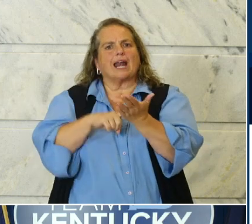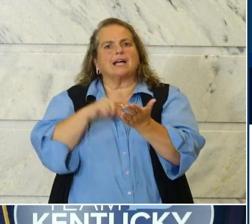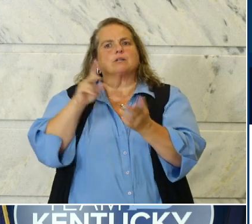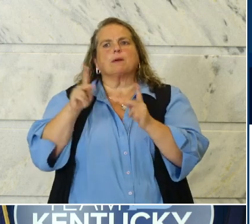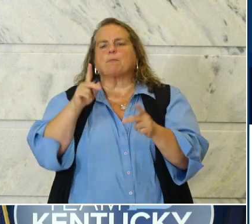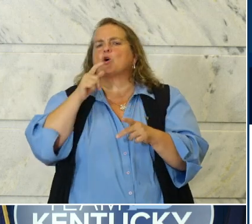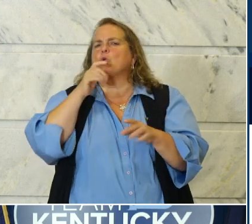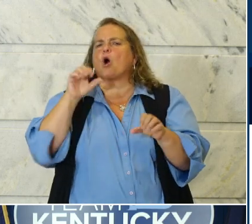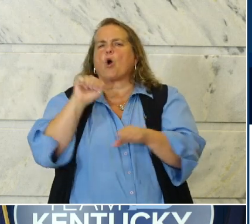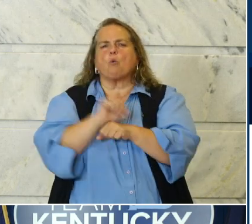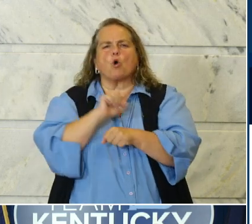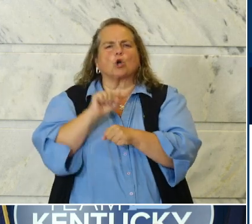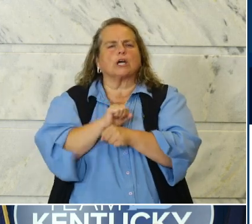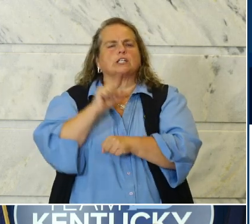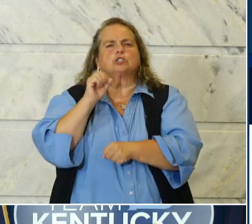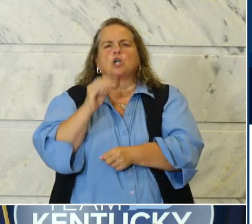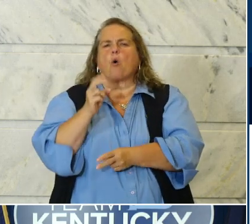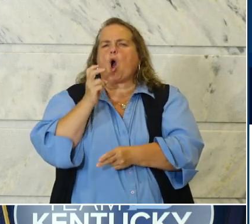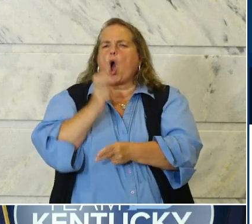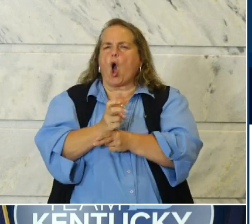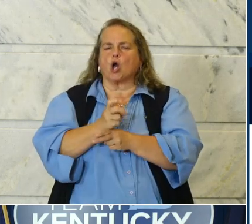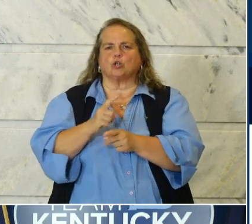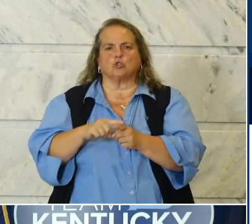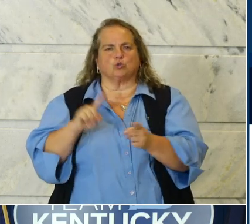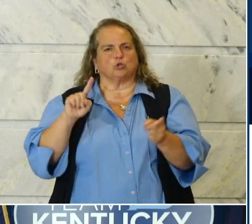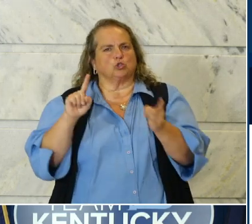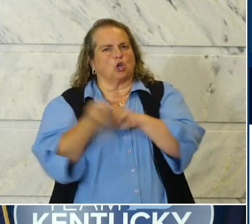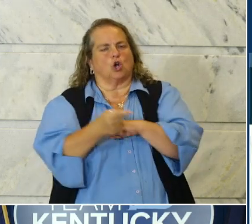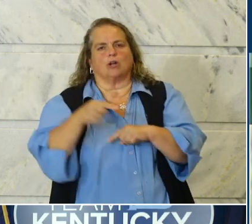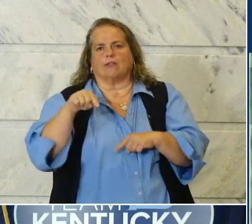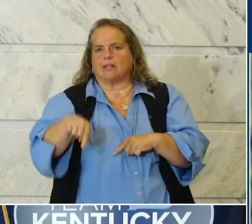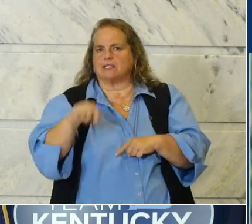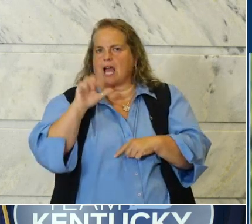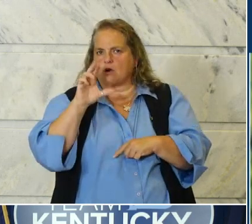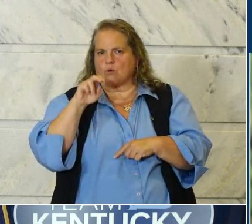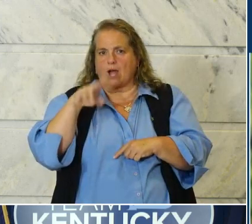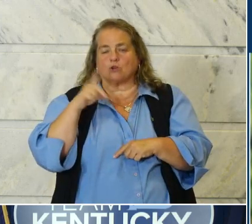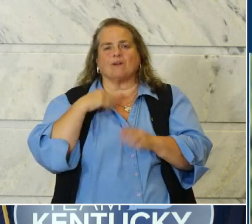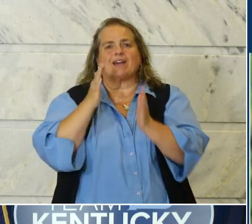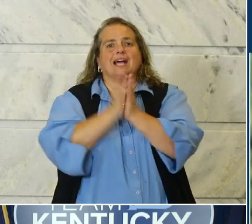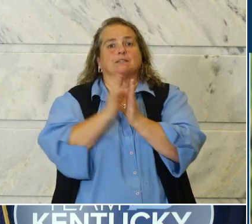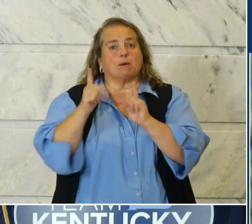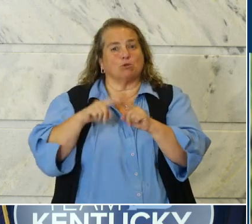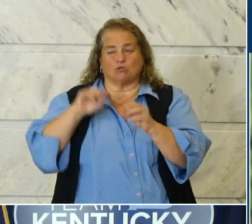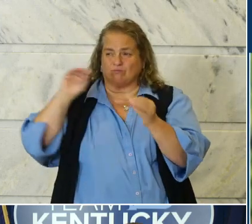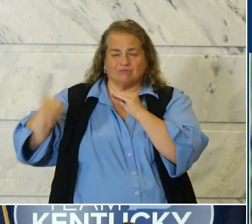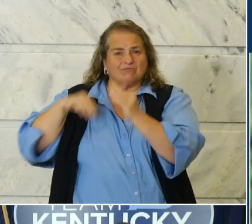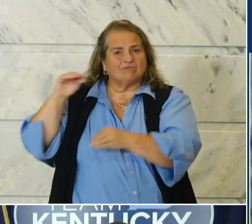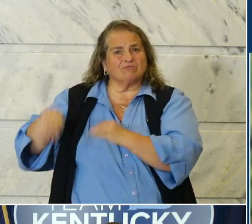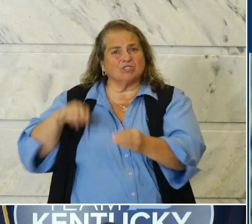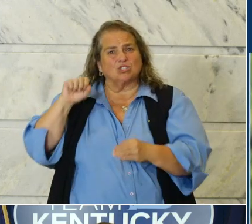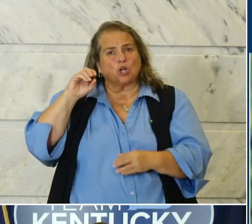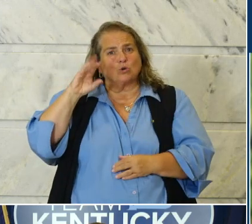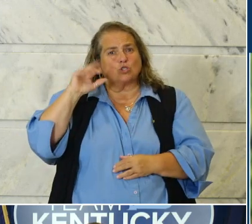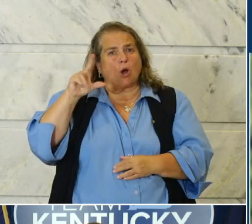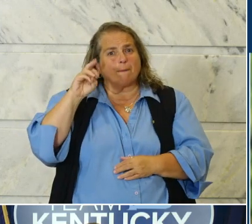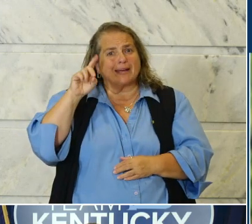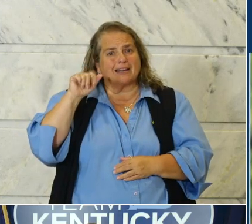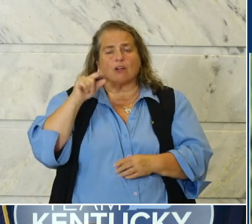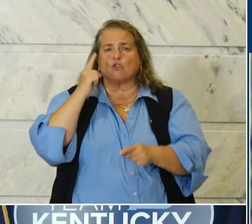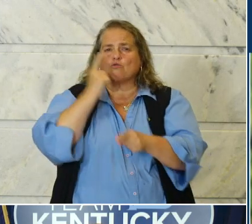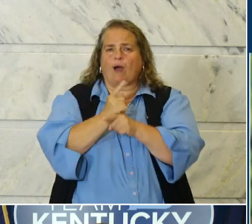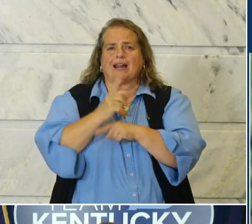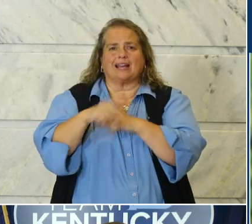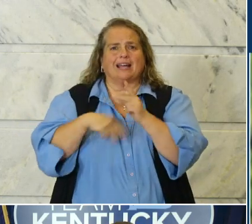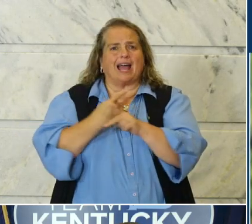there working so hard to turn this thing around. We've asked people to help fill up social media with the right type of